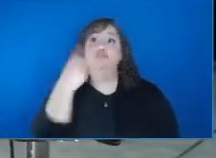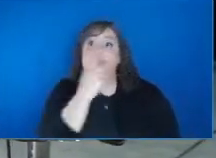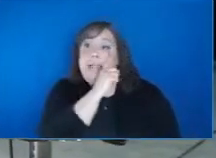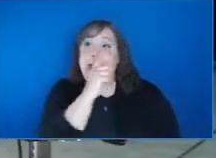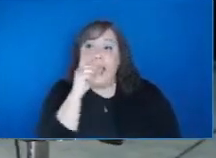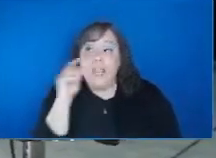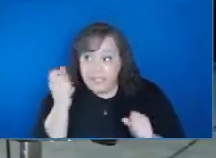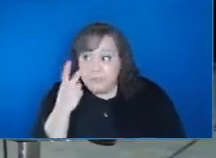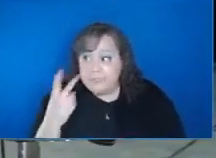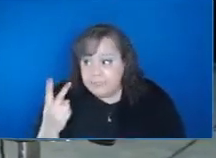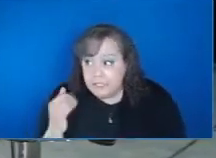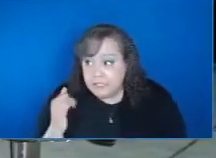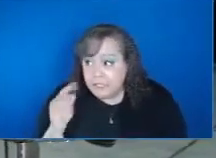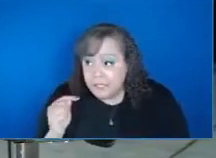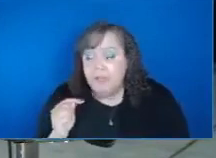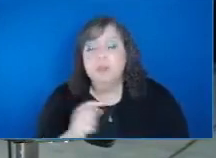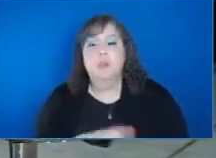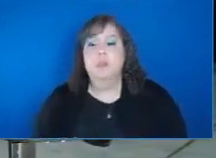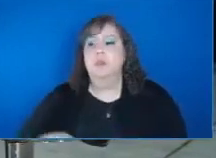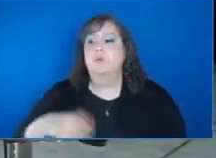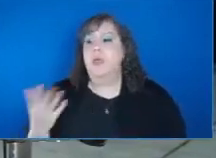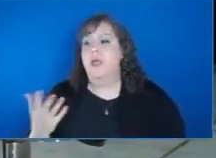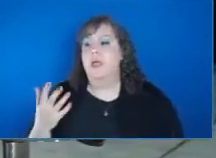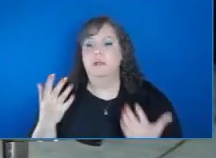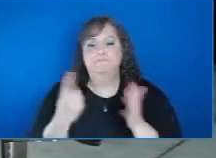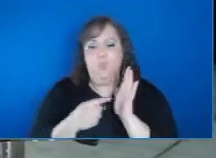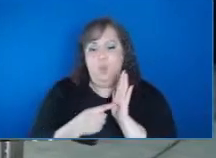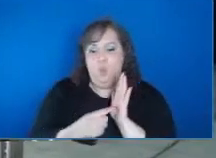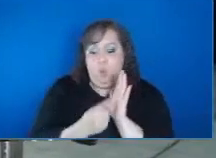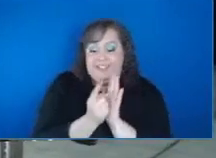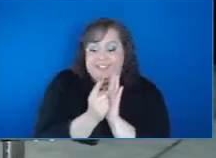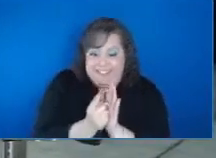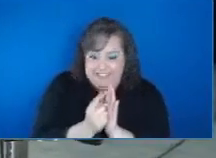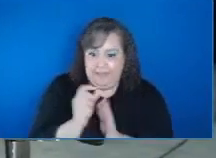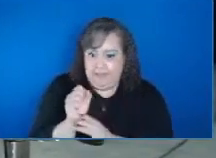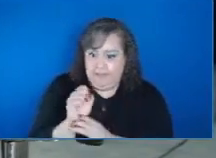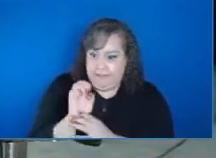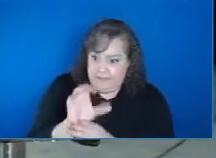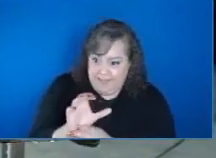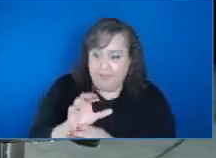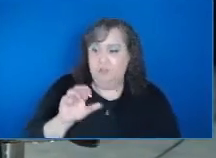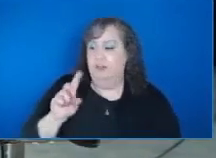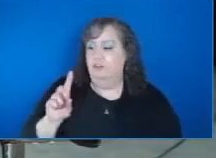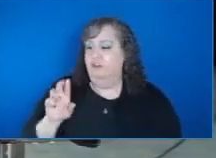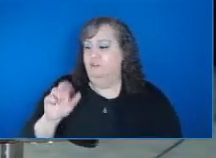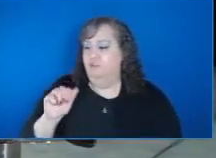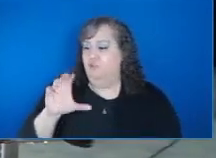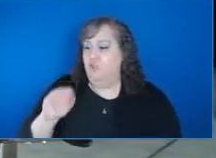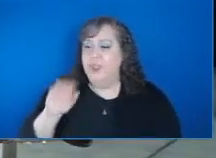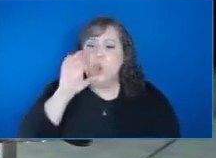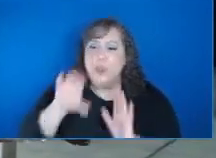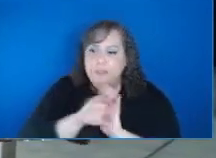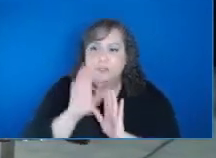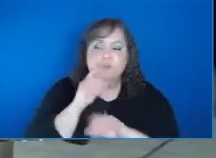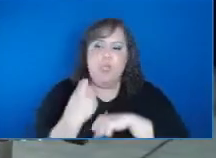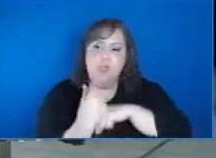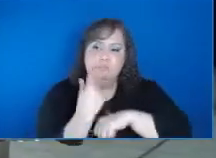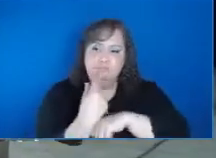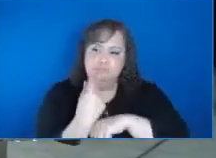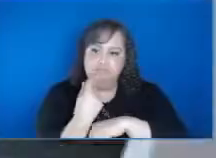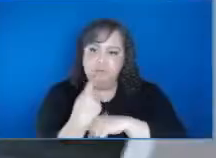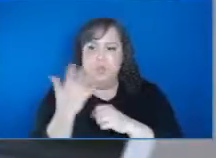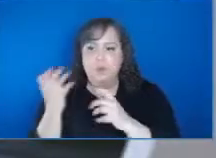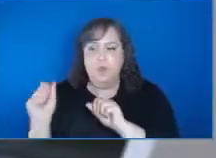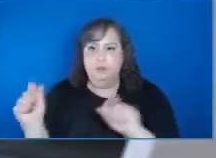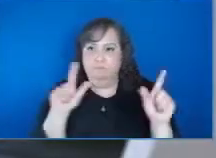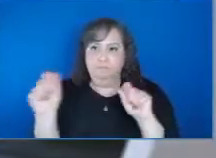come streaming back from Draco once every second, and we will be sure to get those images back before the DART collision happens. So they'll be